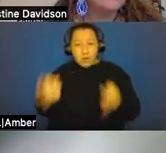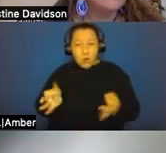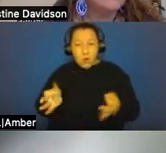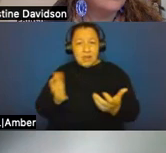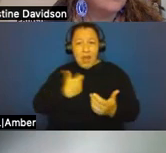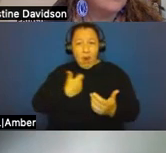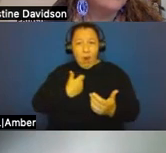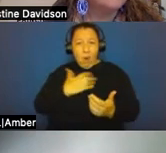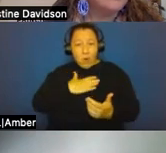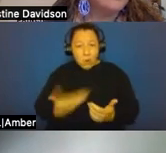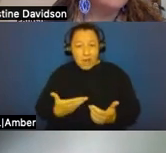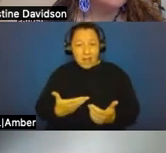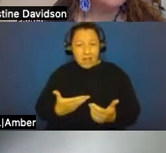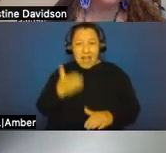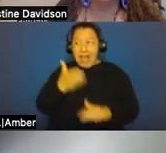malicious and violent?